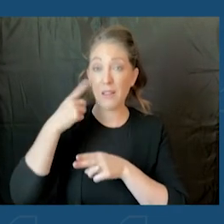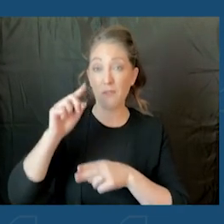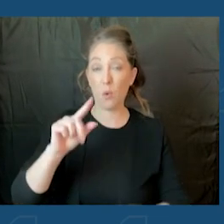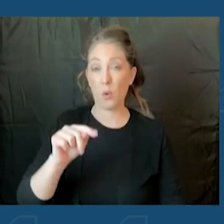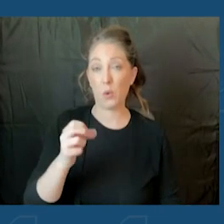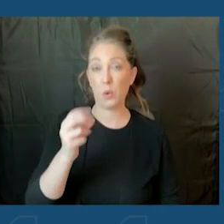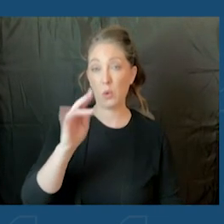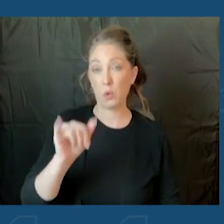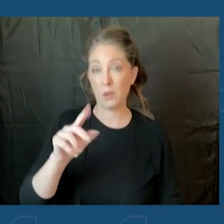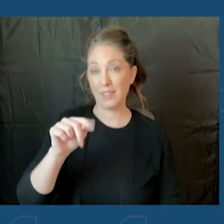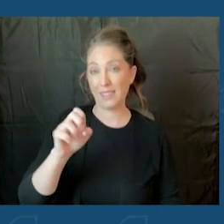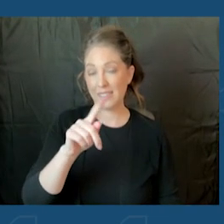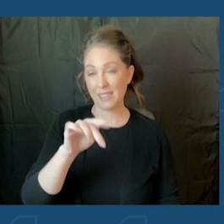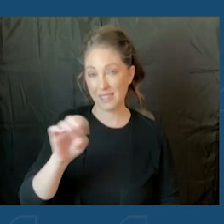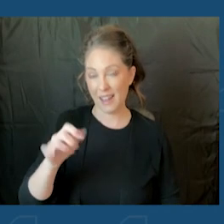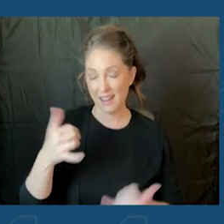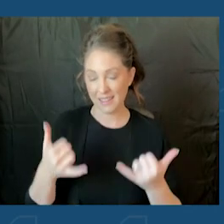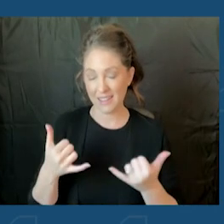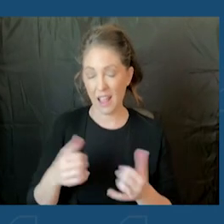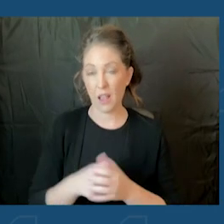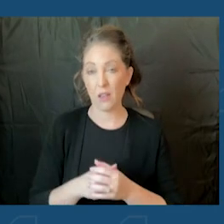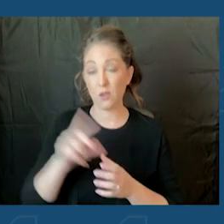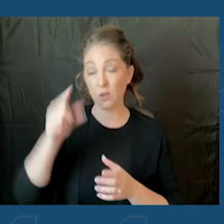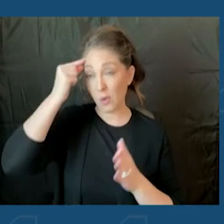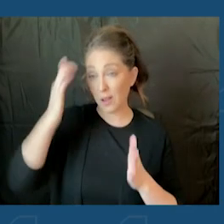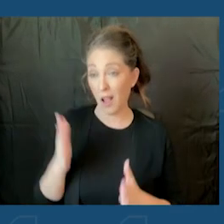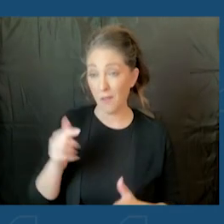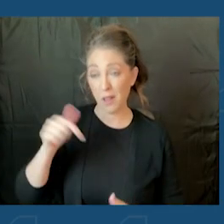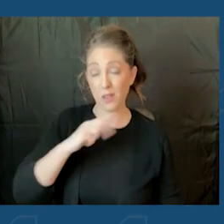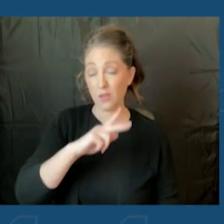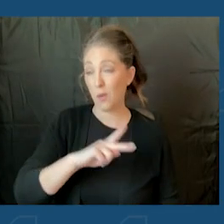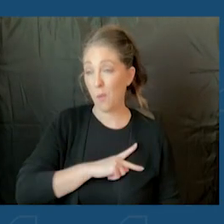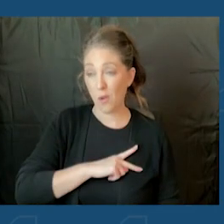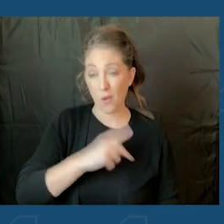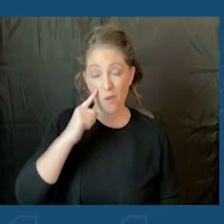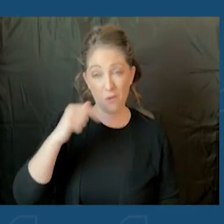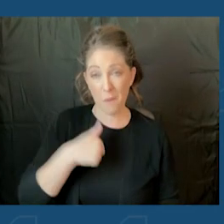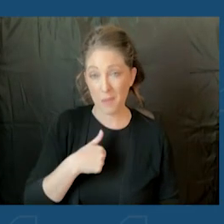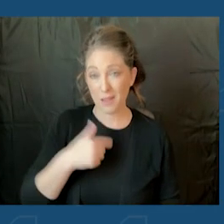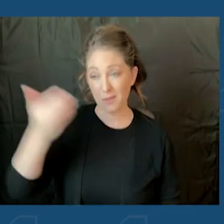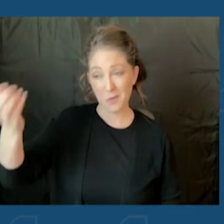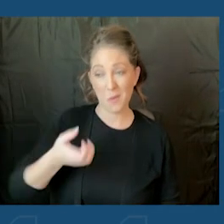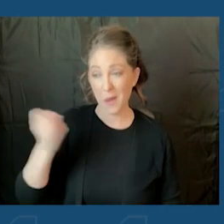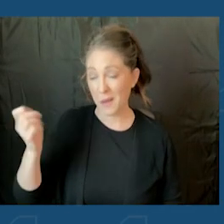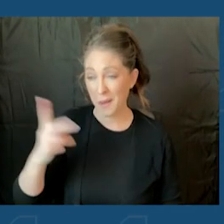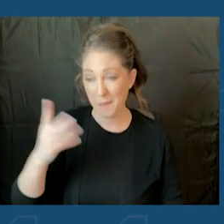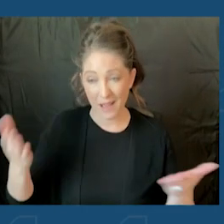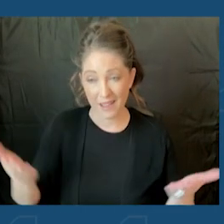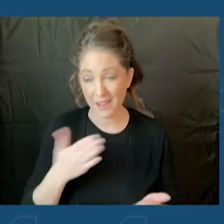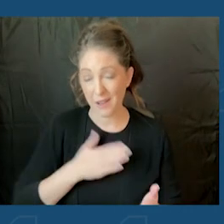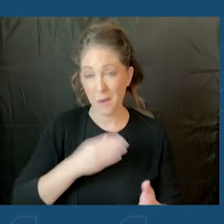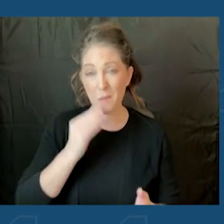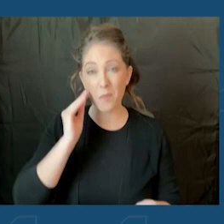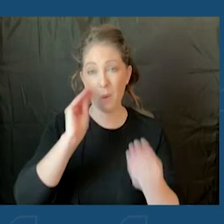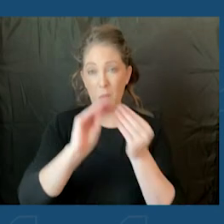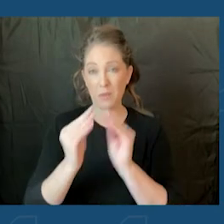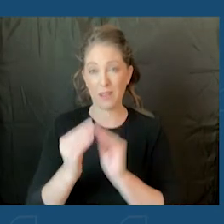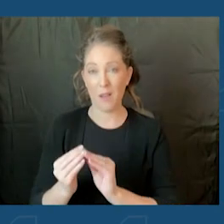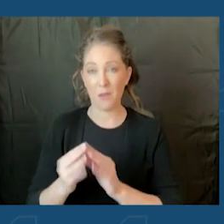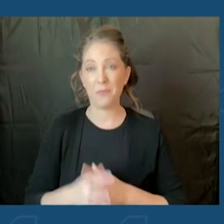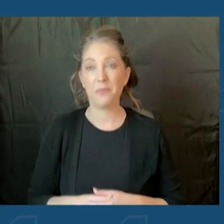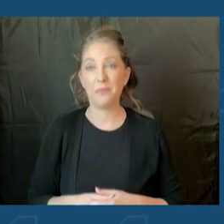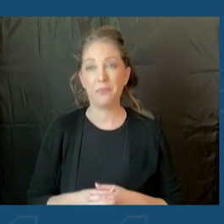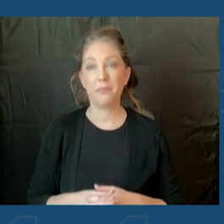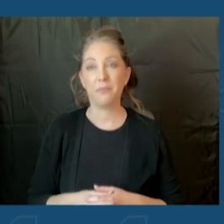So, Governor, it's personal for me today to welcome you back, of course, to Suffolk County, but here to my hometown, for an issue